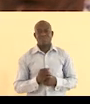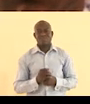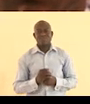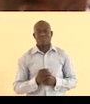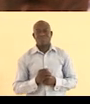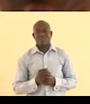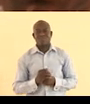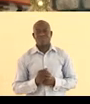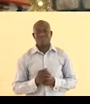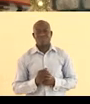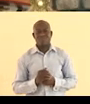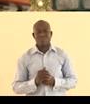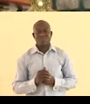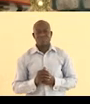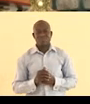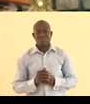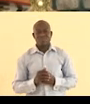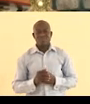Yes, Mike.